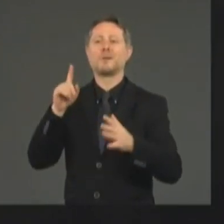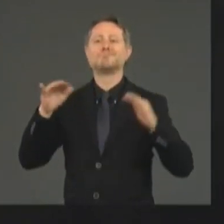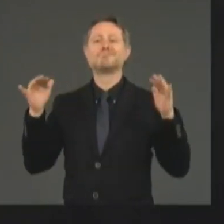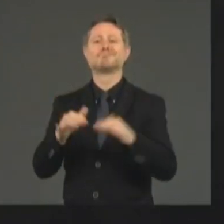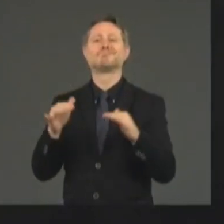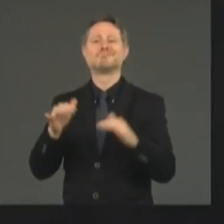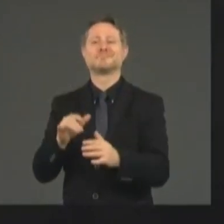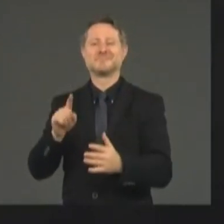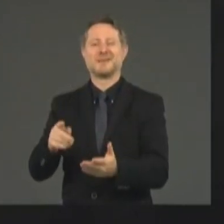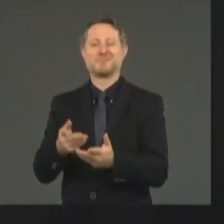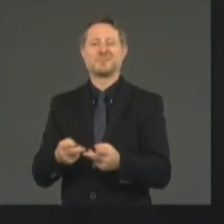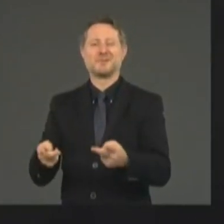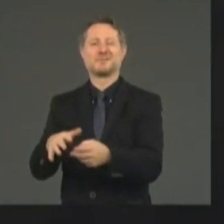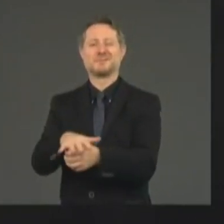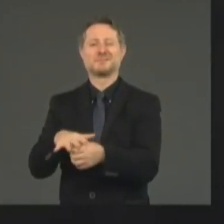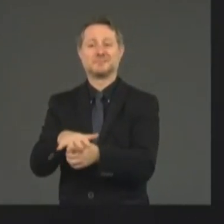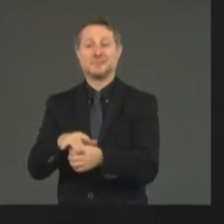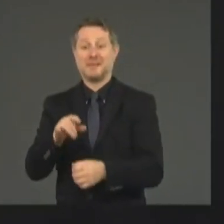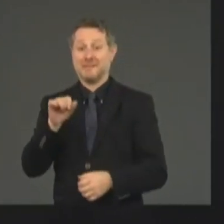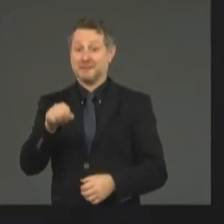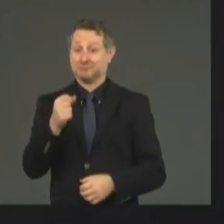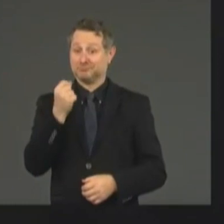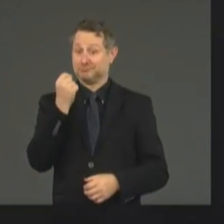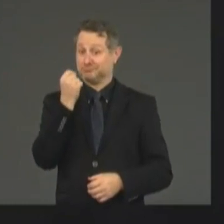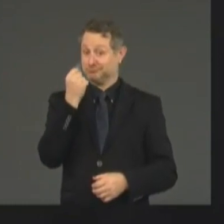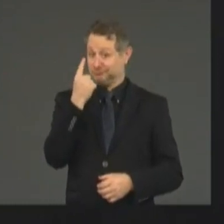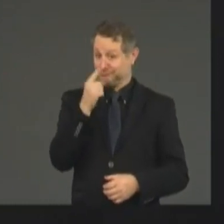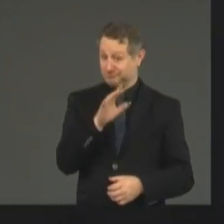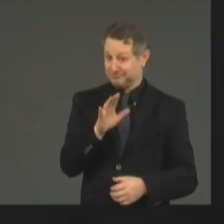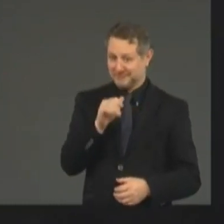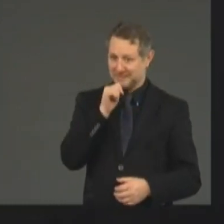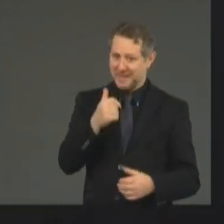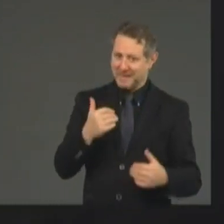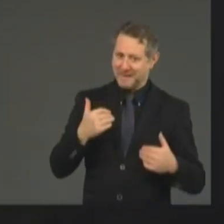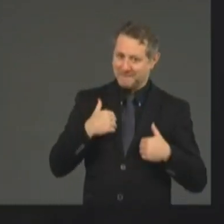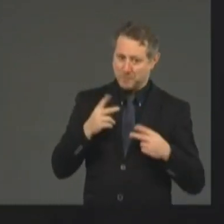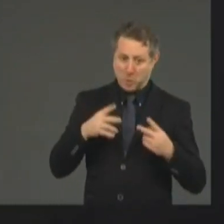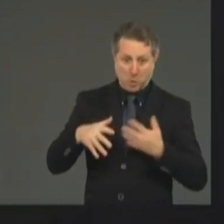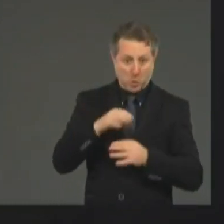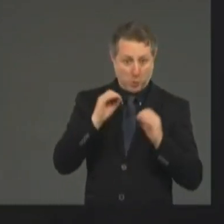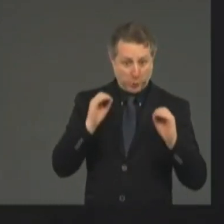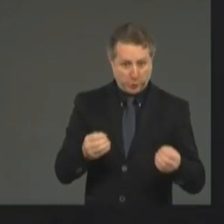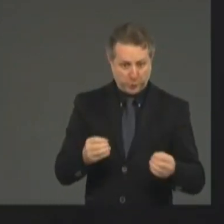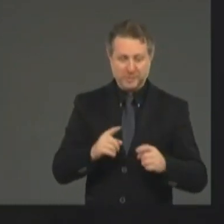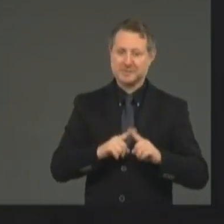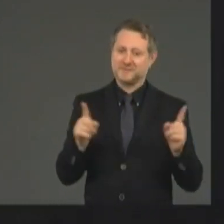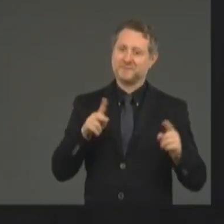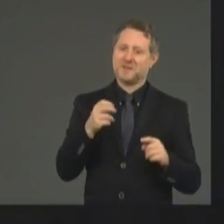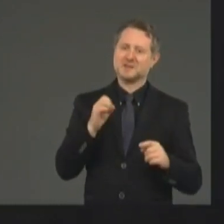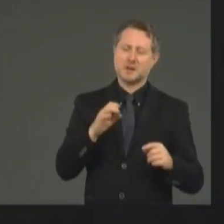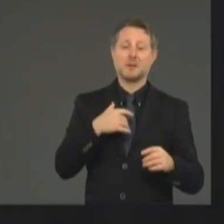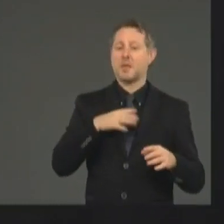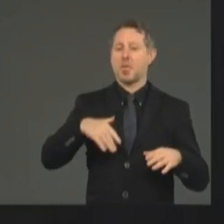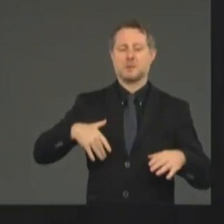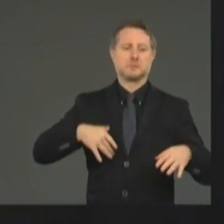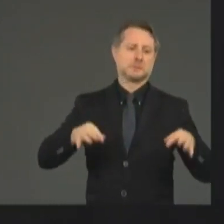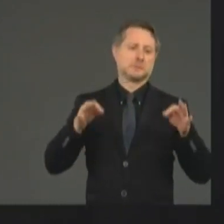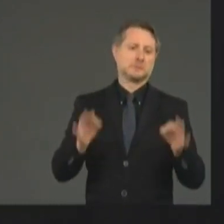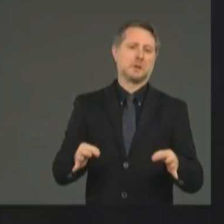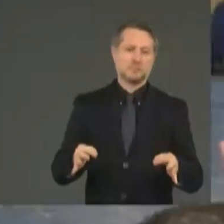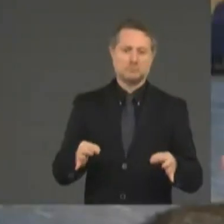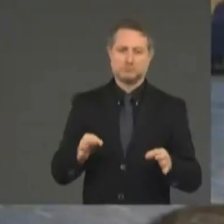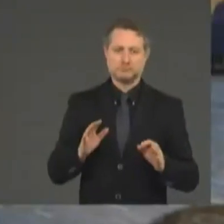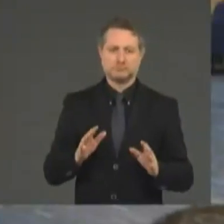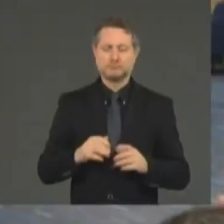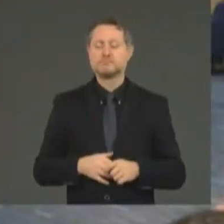whether or not you could do something less than that. But that's still an open question, is whether or not you can. It